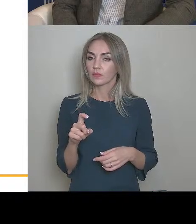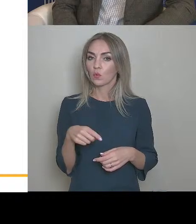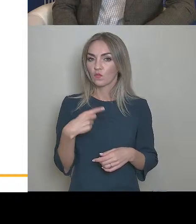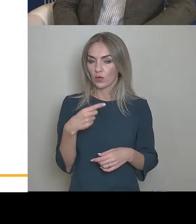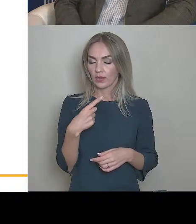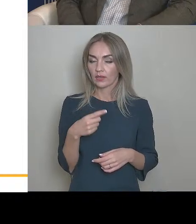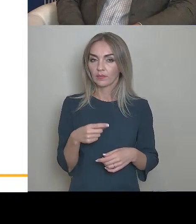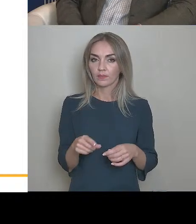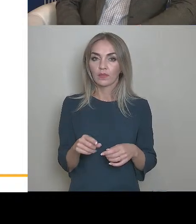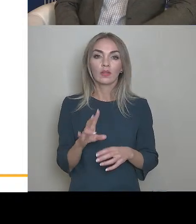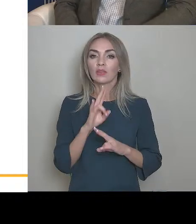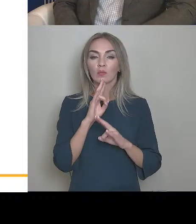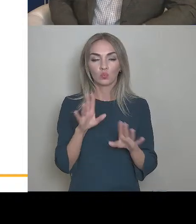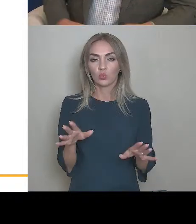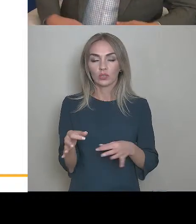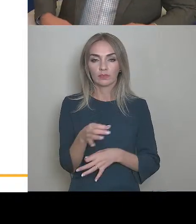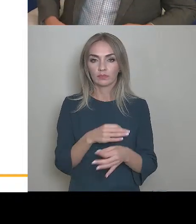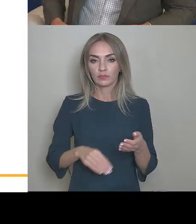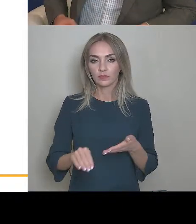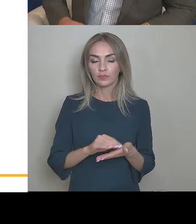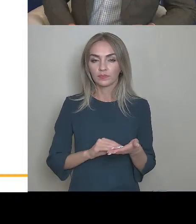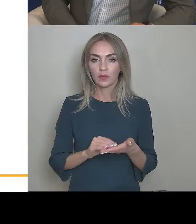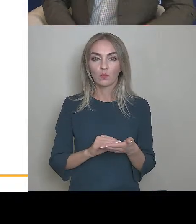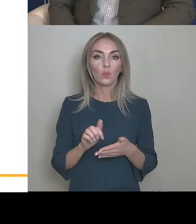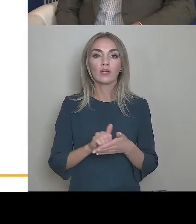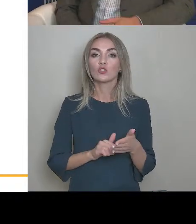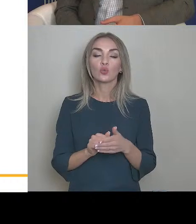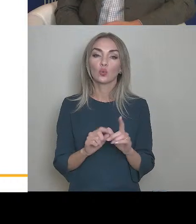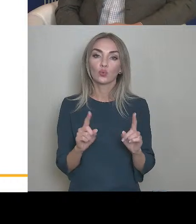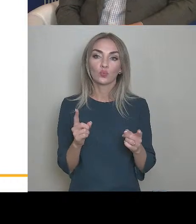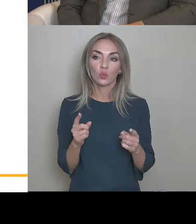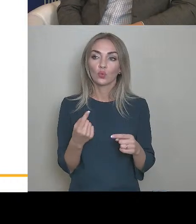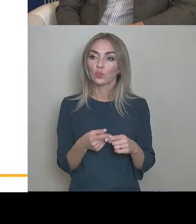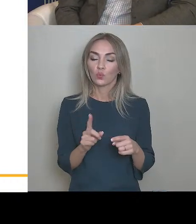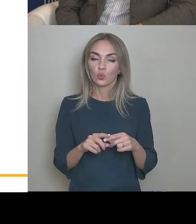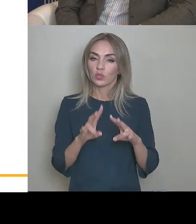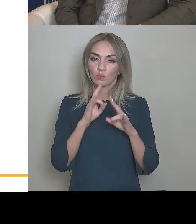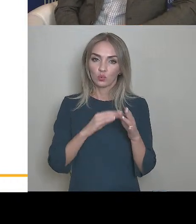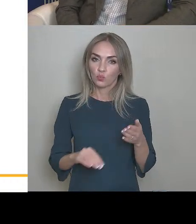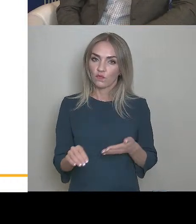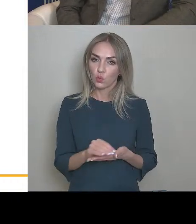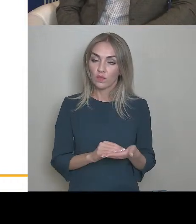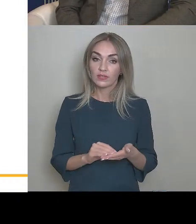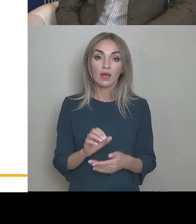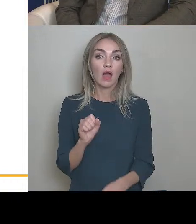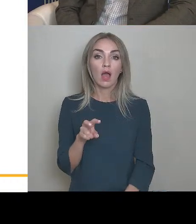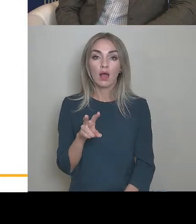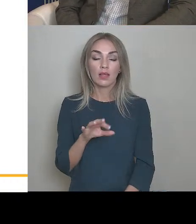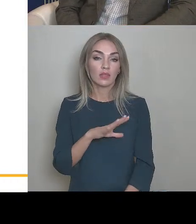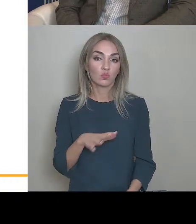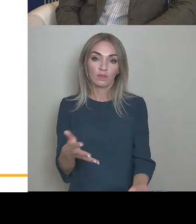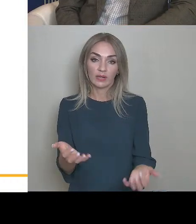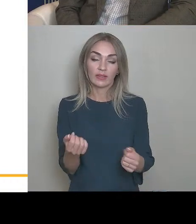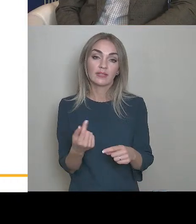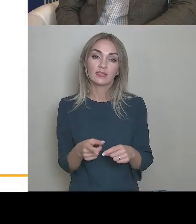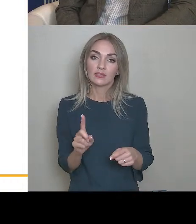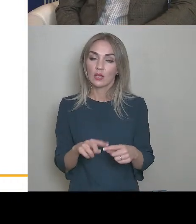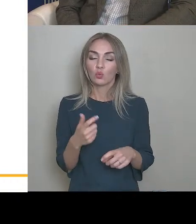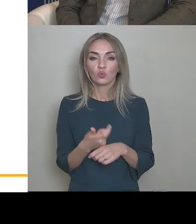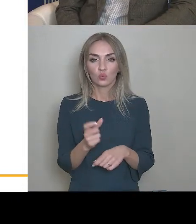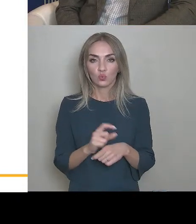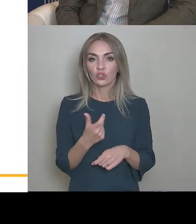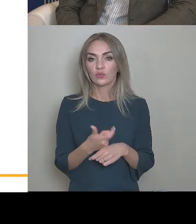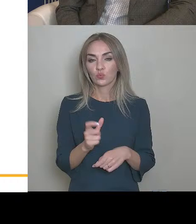well, we mentioned this law at the previous webinars, so we are not going to discuss this draft law, but this draft law was